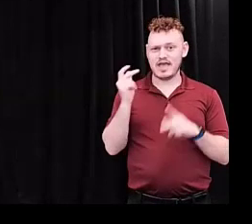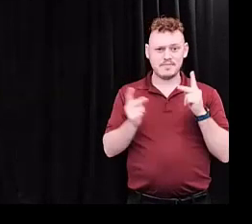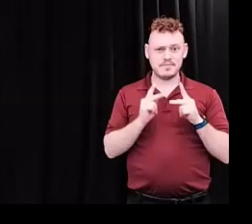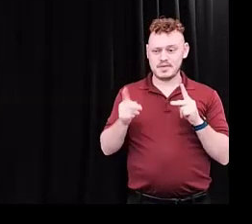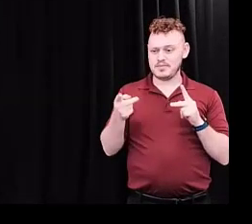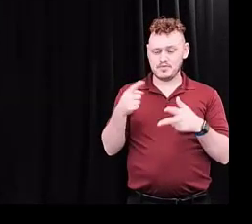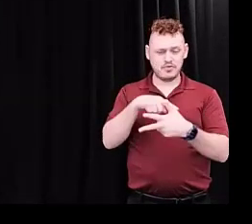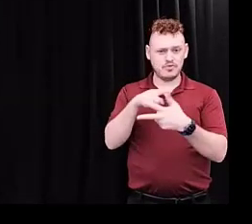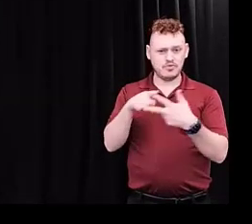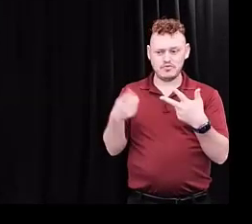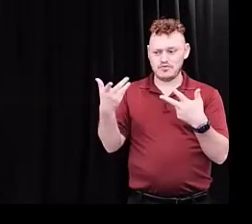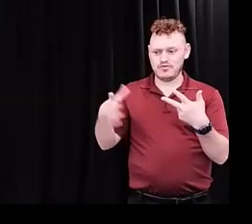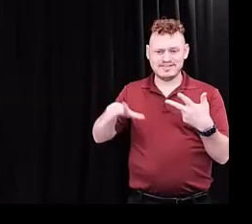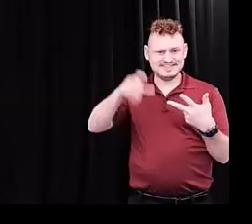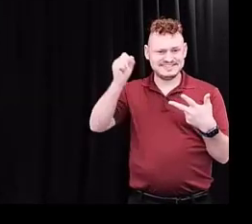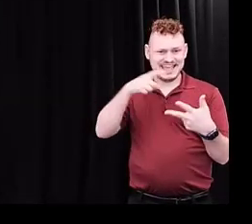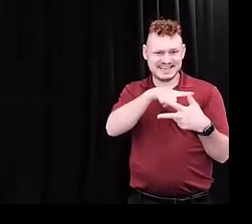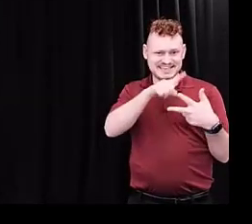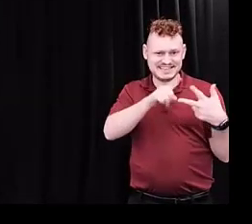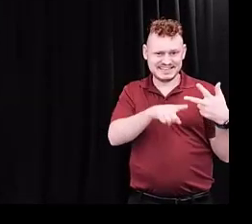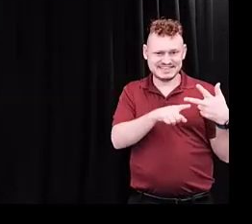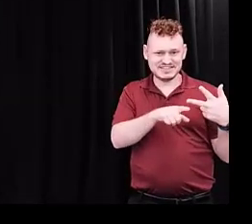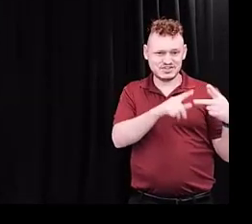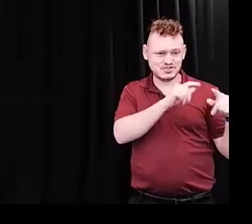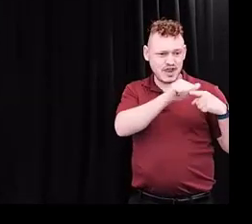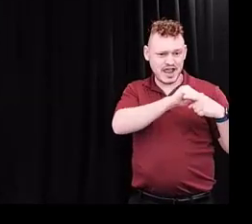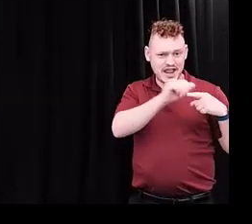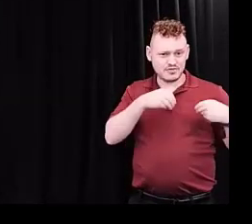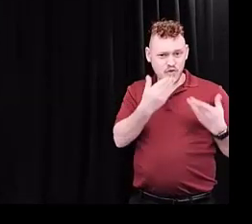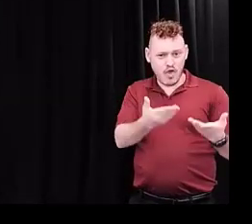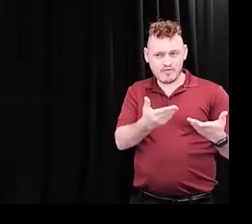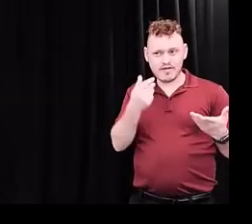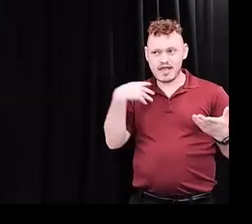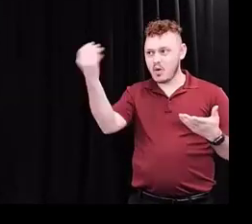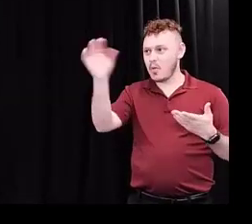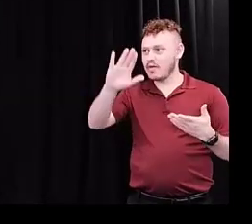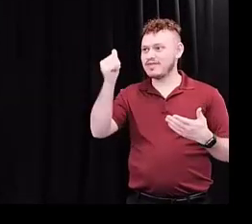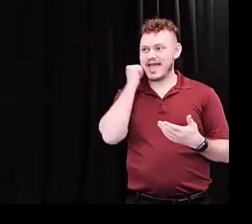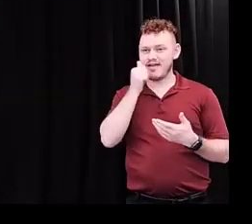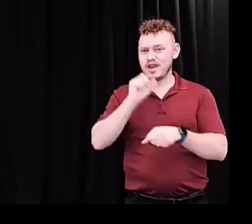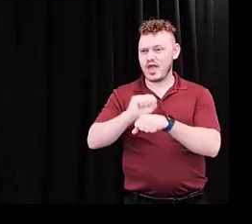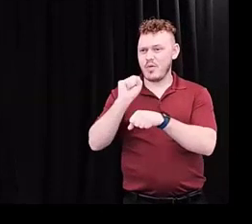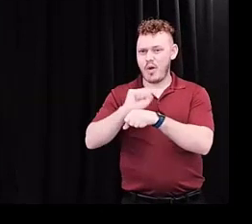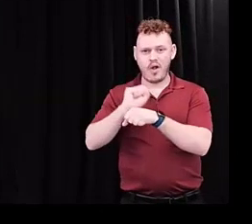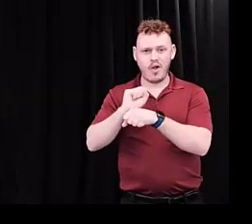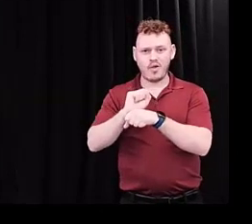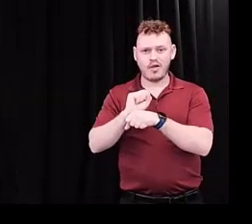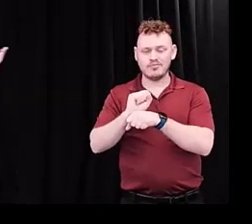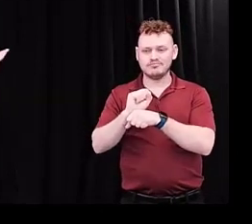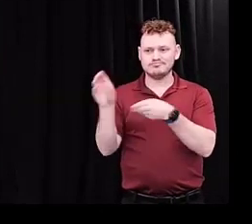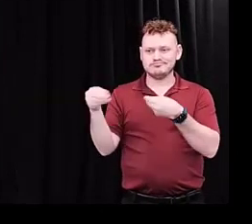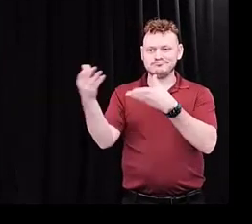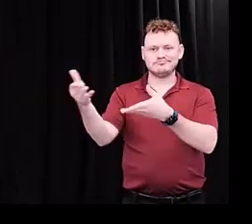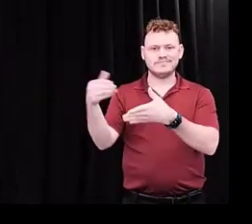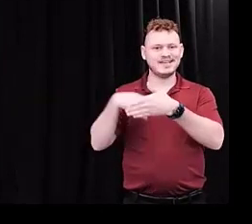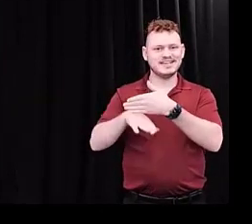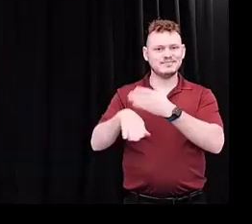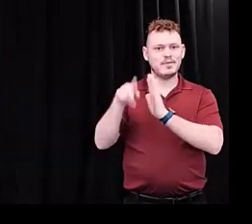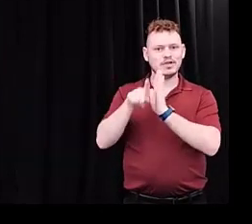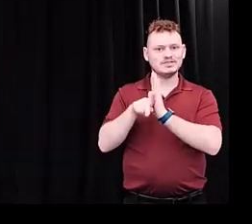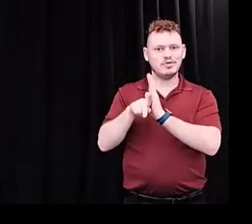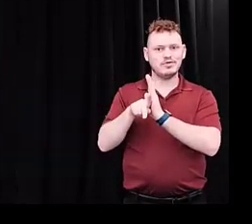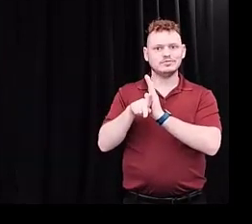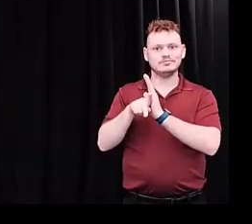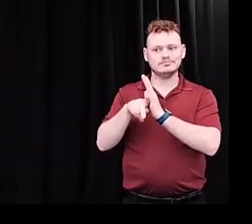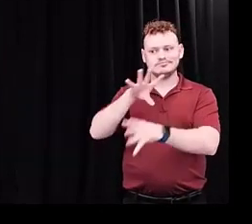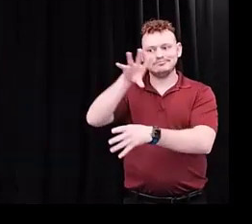taken these micro-credentials and trainings that we offer can go out in their everyday work and put the accessibility principles like we've talked about